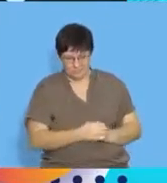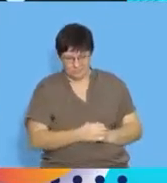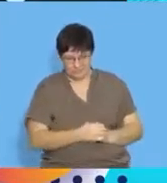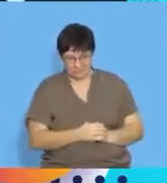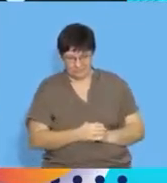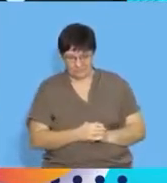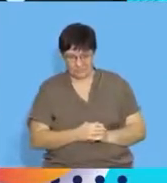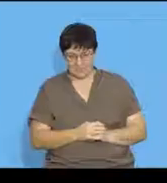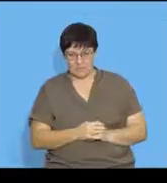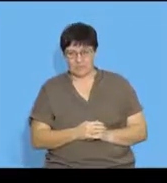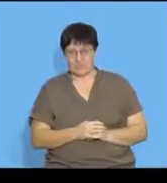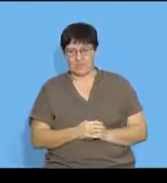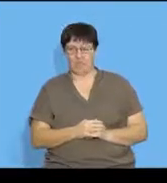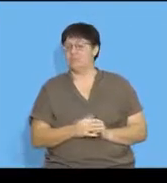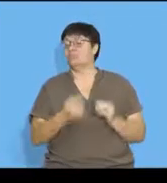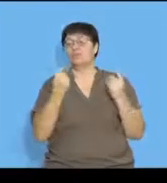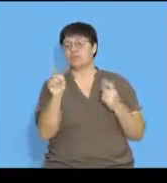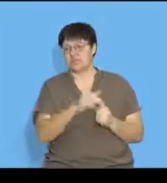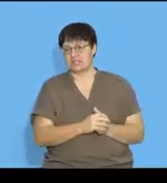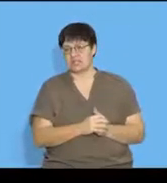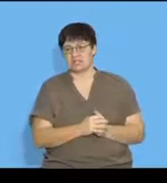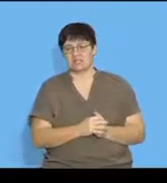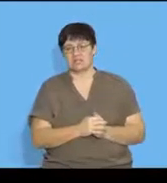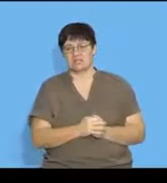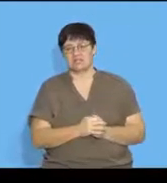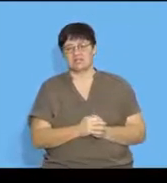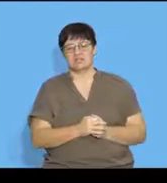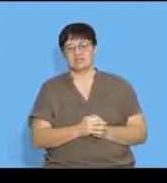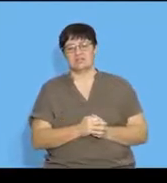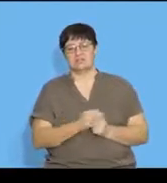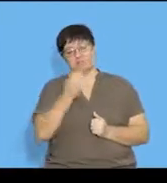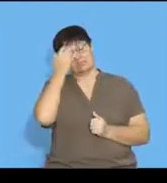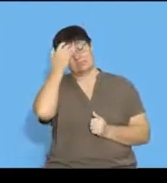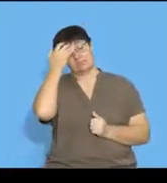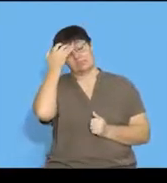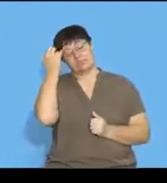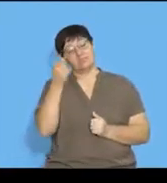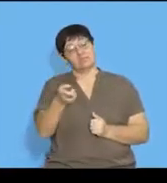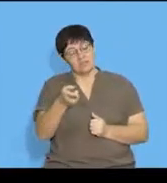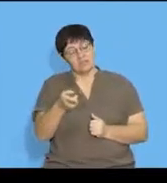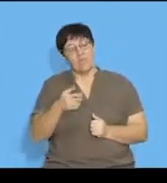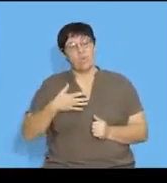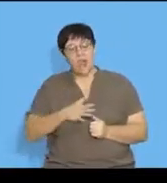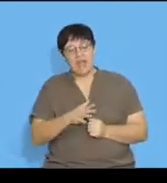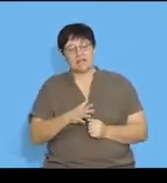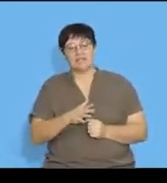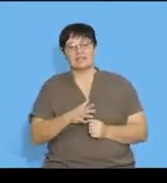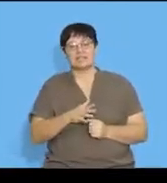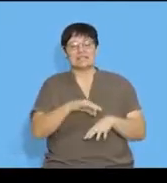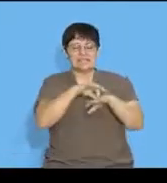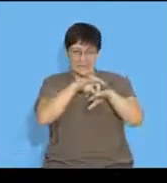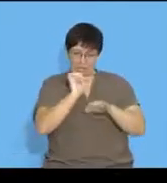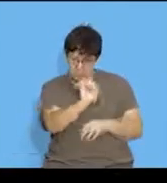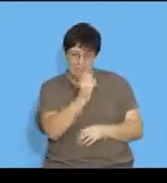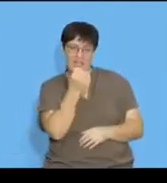floor. So what does it do? If you have a look over here, right, the fungus wants to eat your skin.